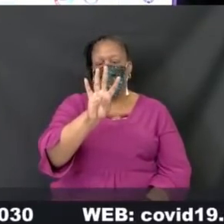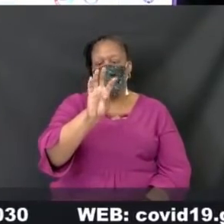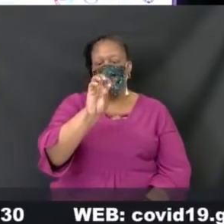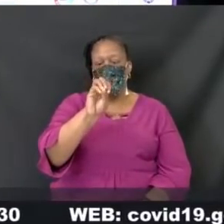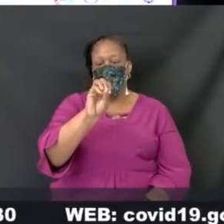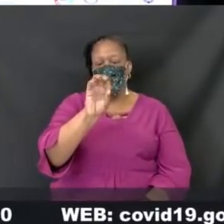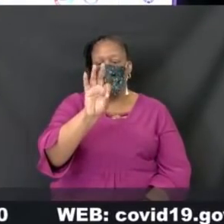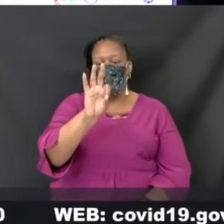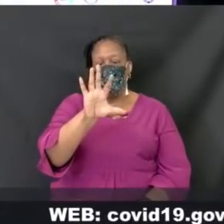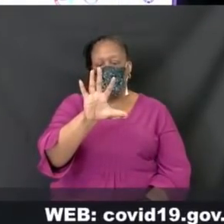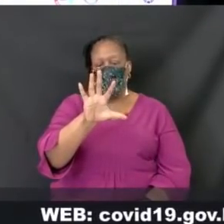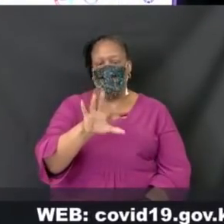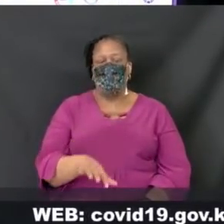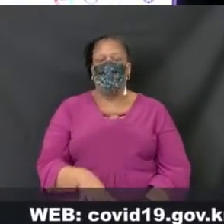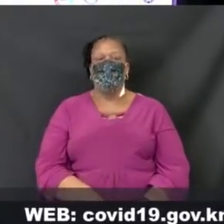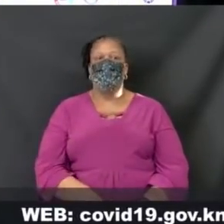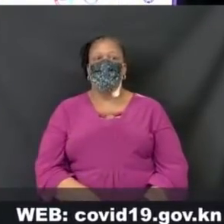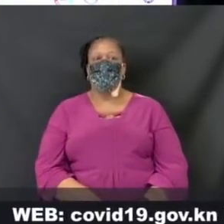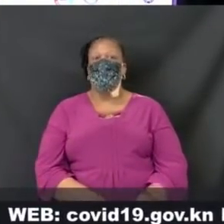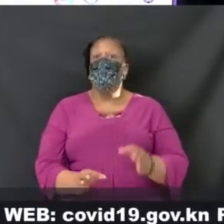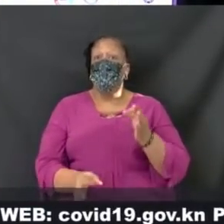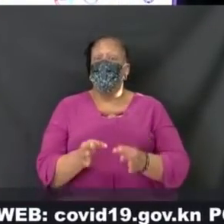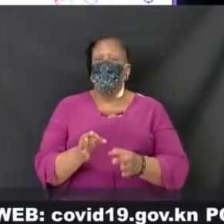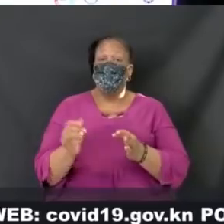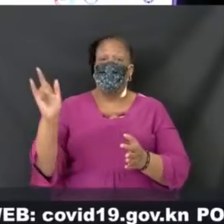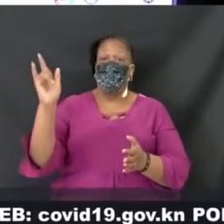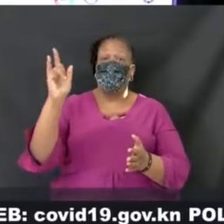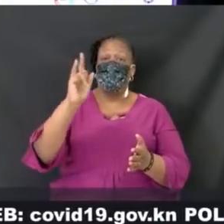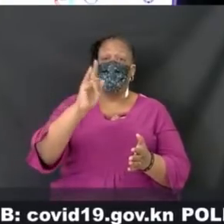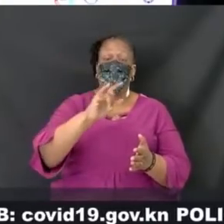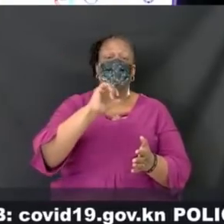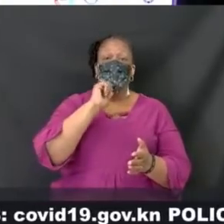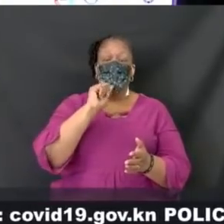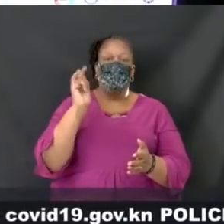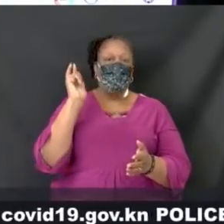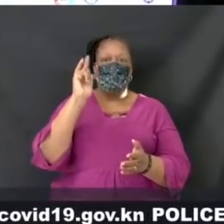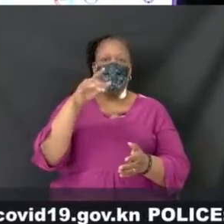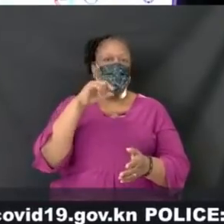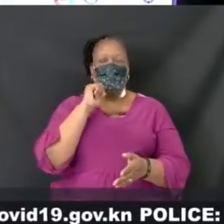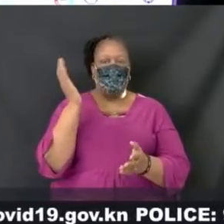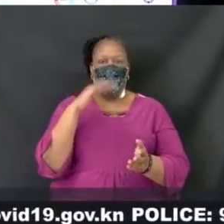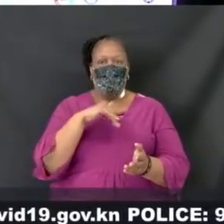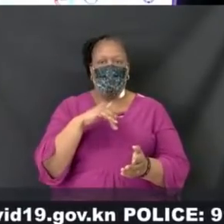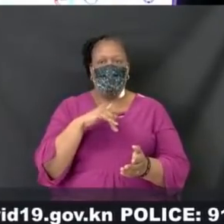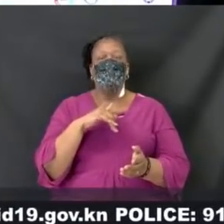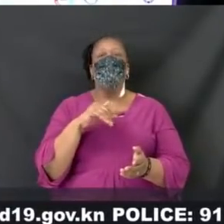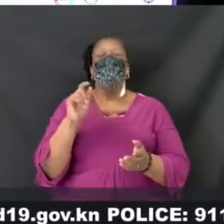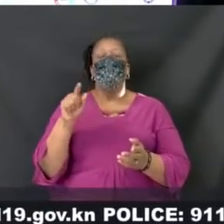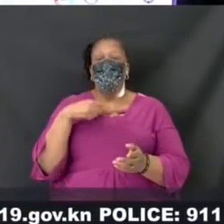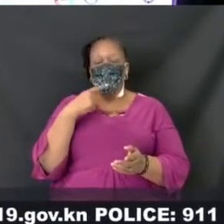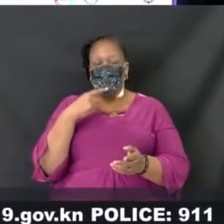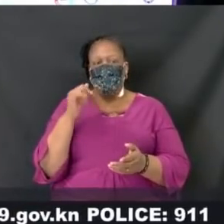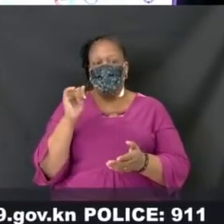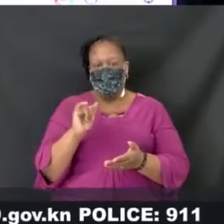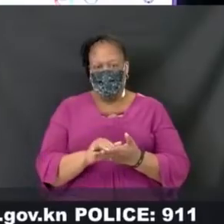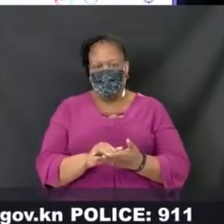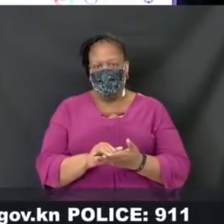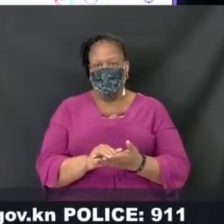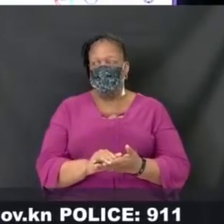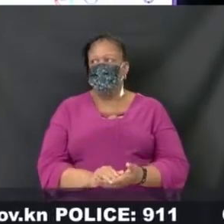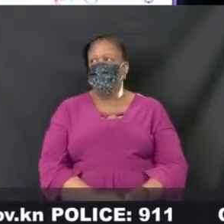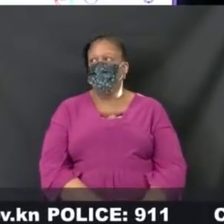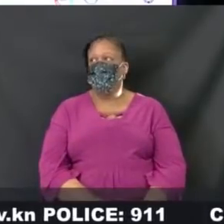1-869-765-4095. You can also send an email to the COVID-19 Task Force at